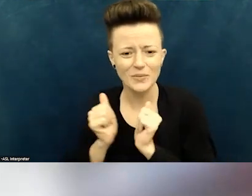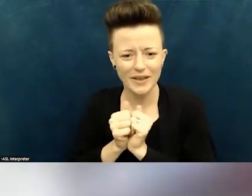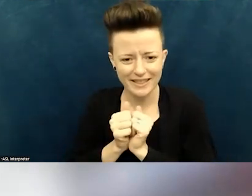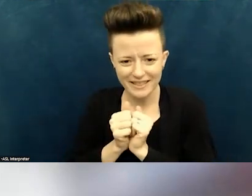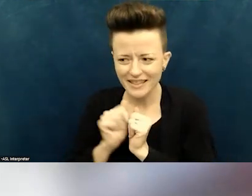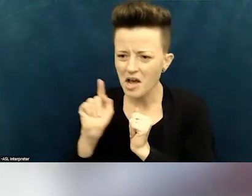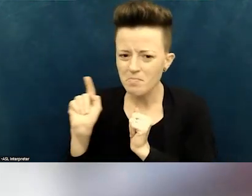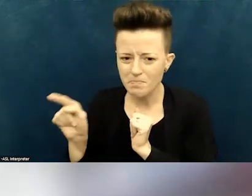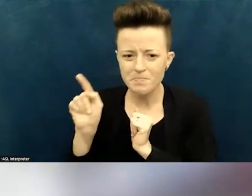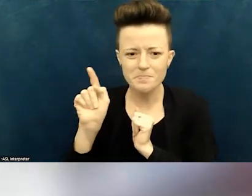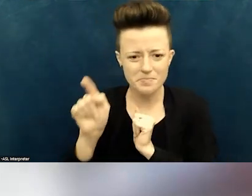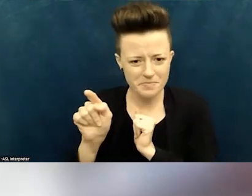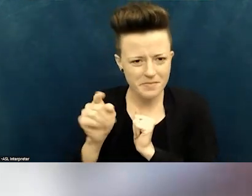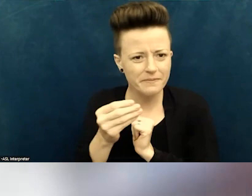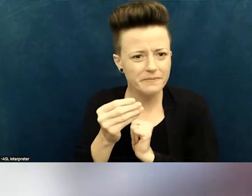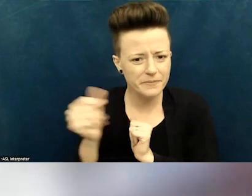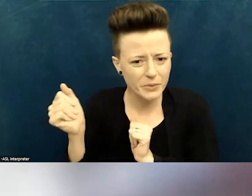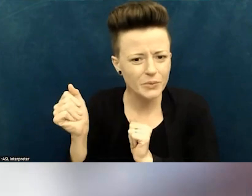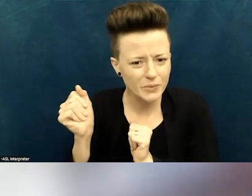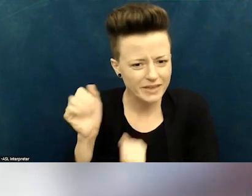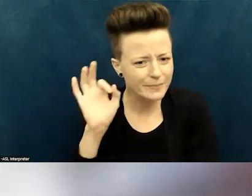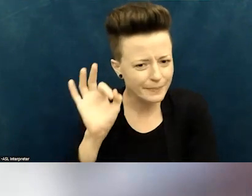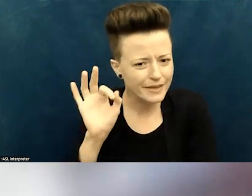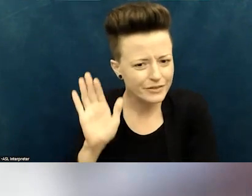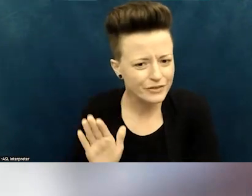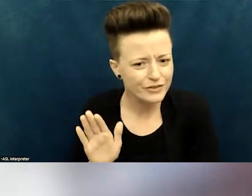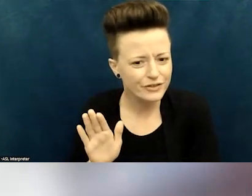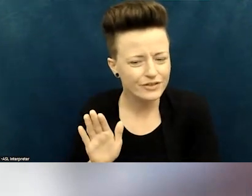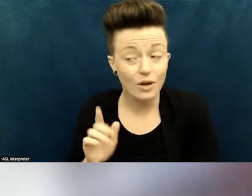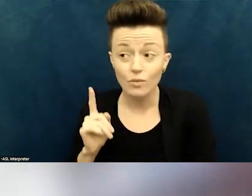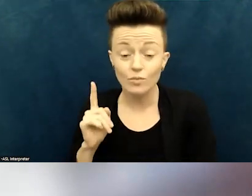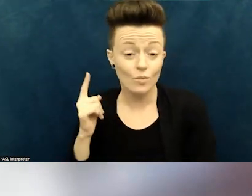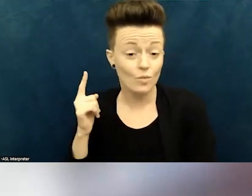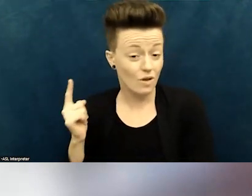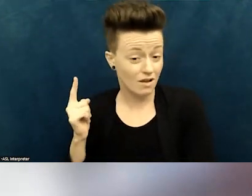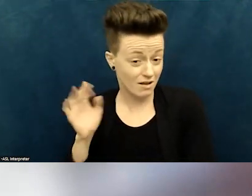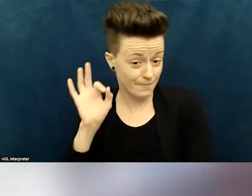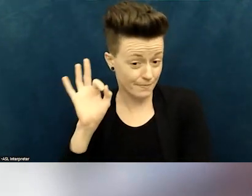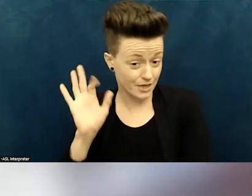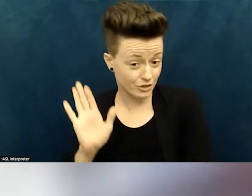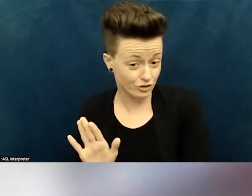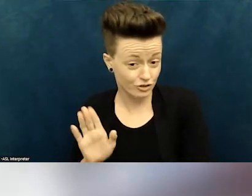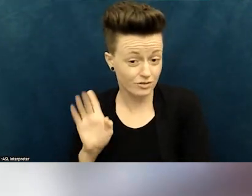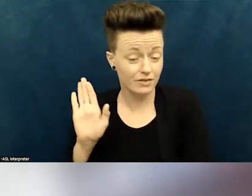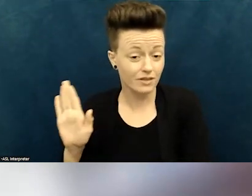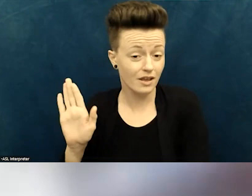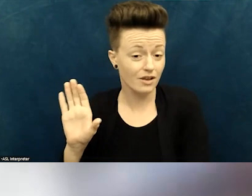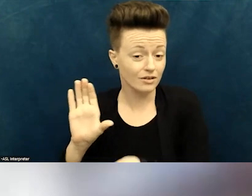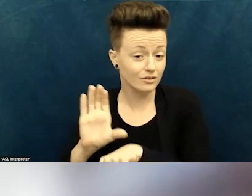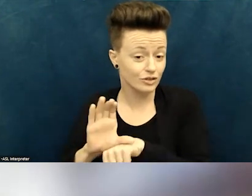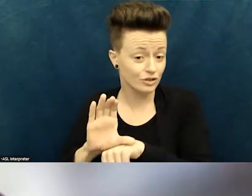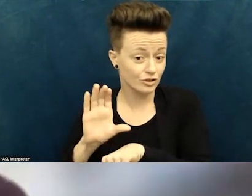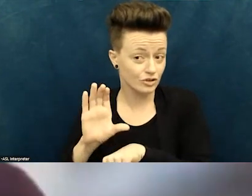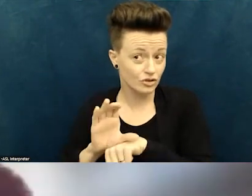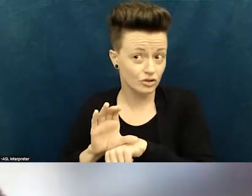people, different ministers, and specifically one of the ministers whose congregation is